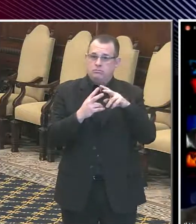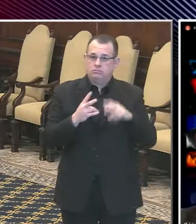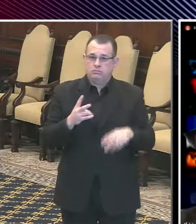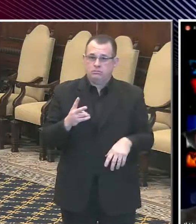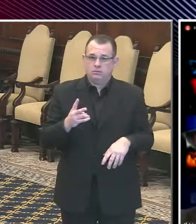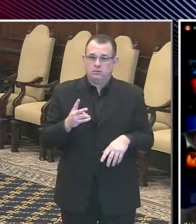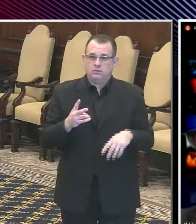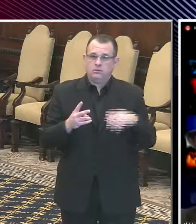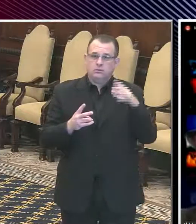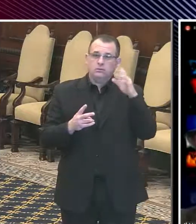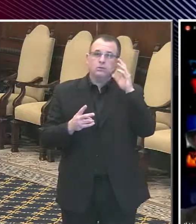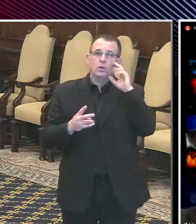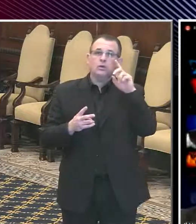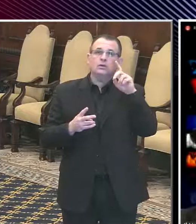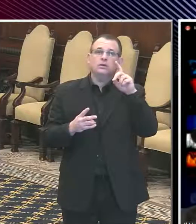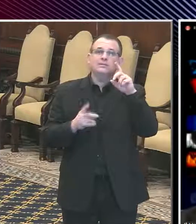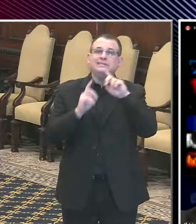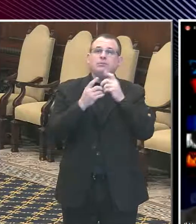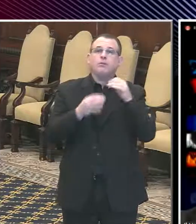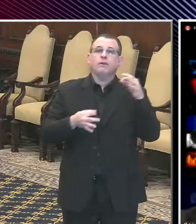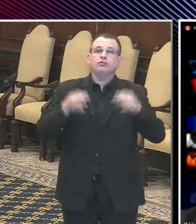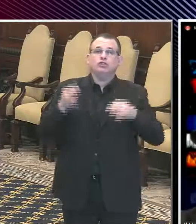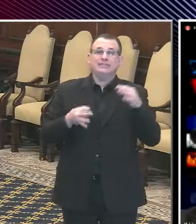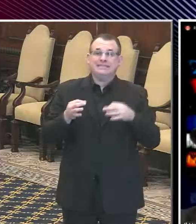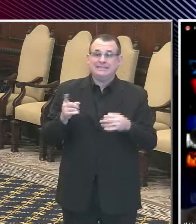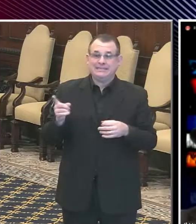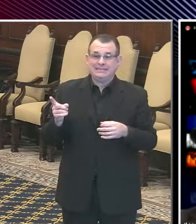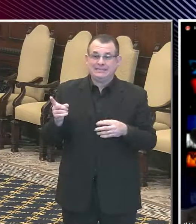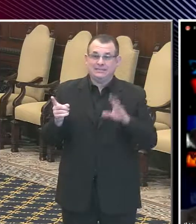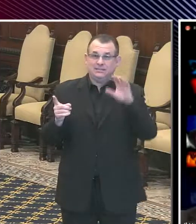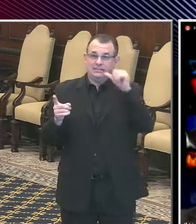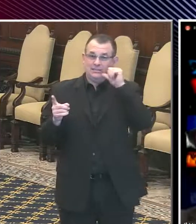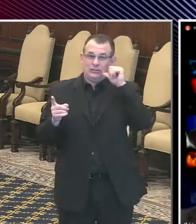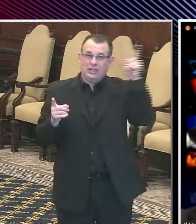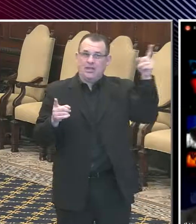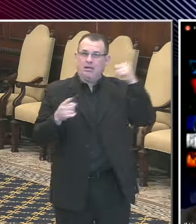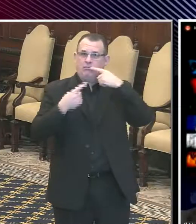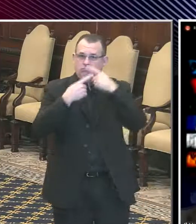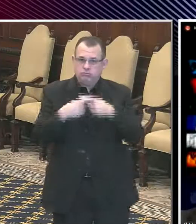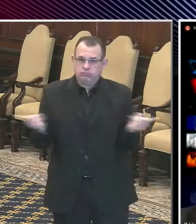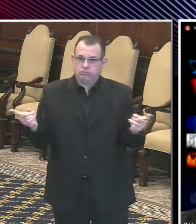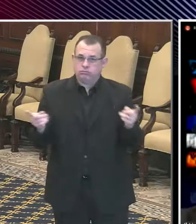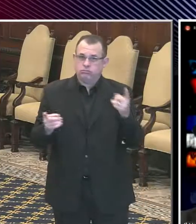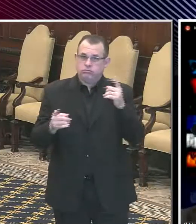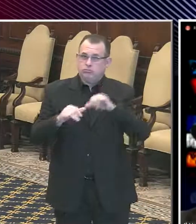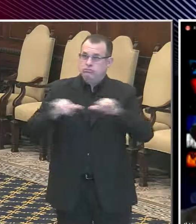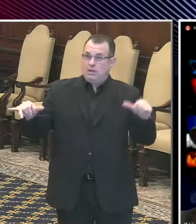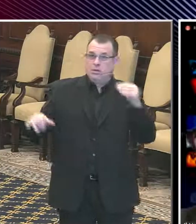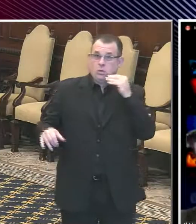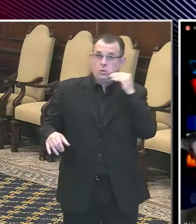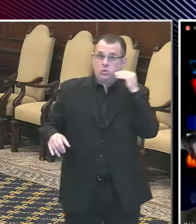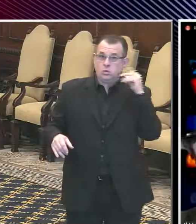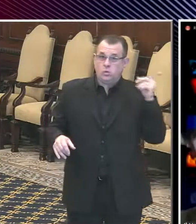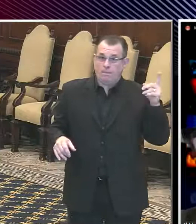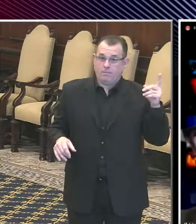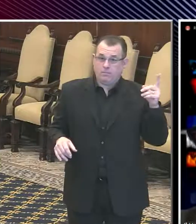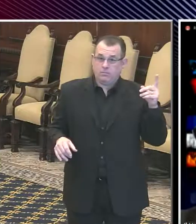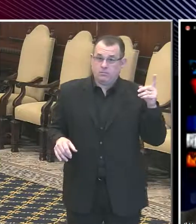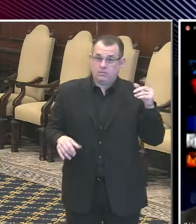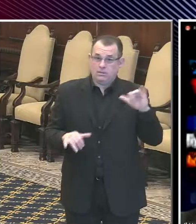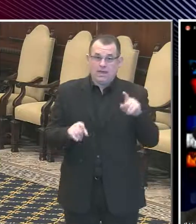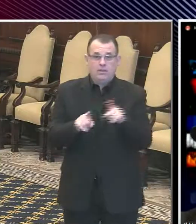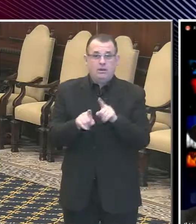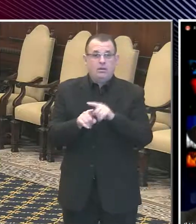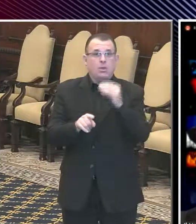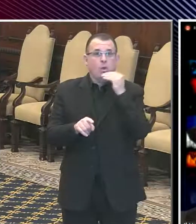Justice, William Barr, said yesterday that the stay-at-home orders are bordering on home arrest. Would like to